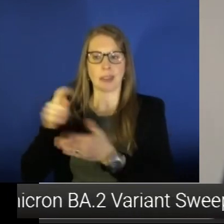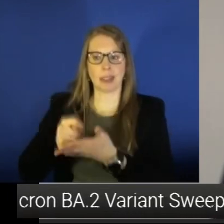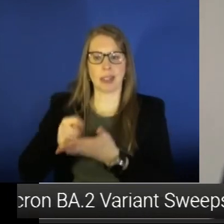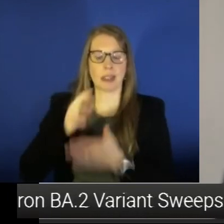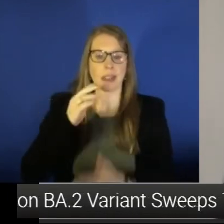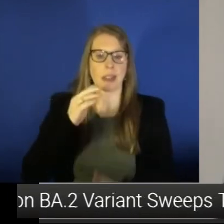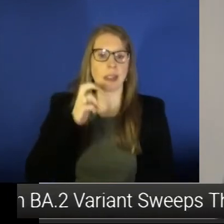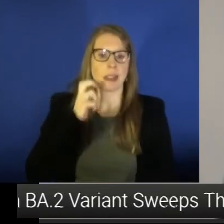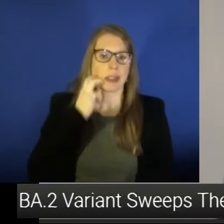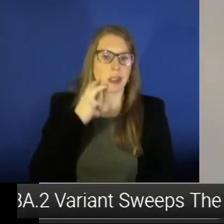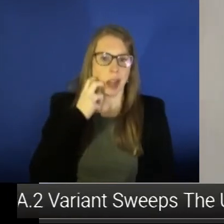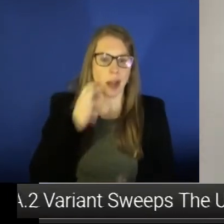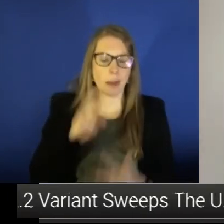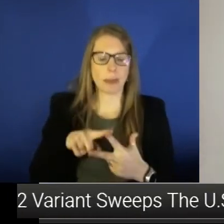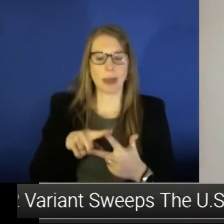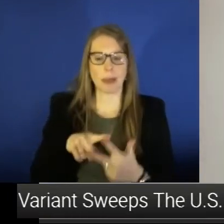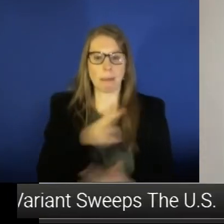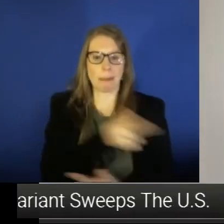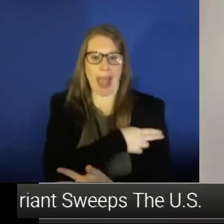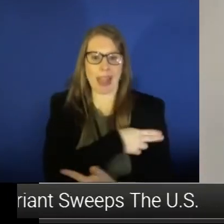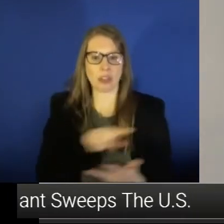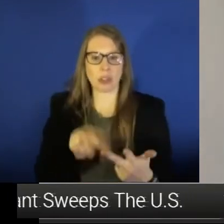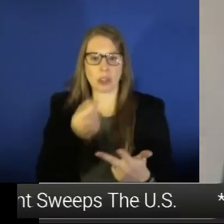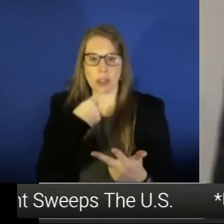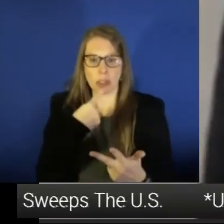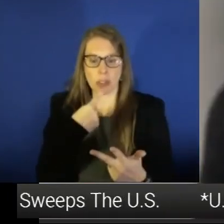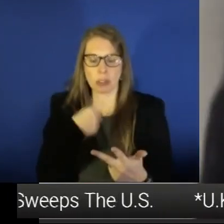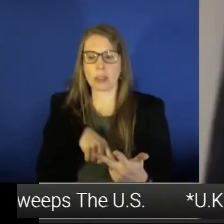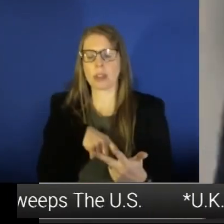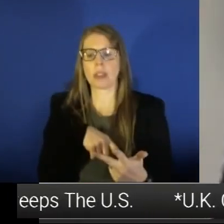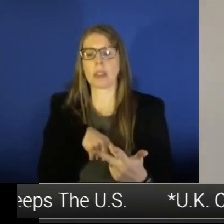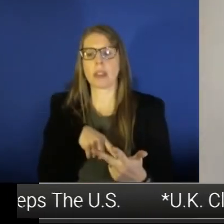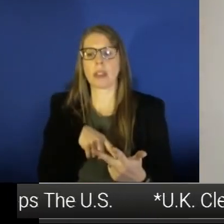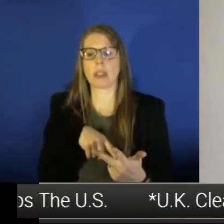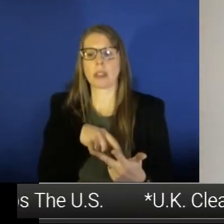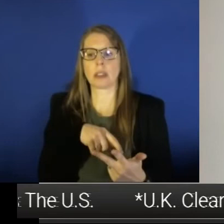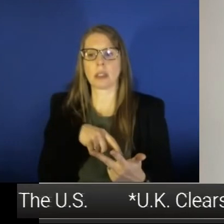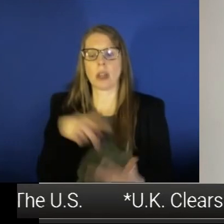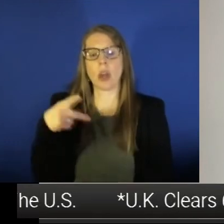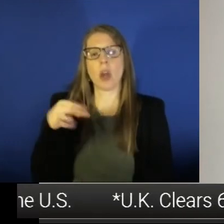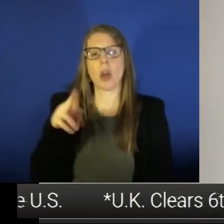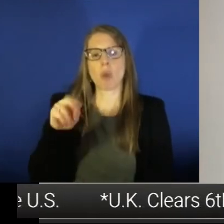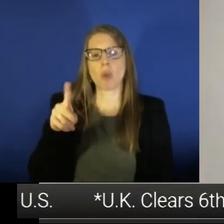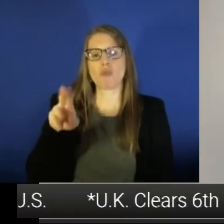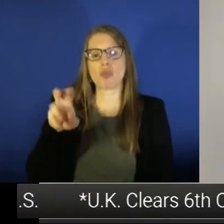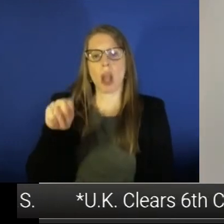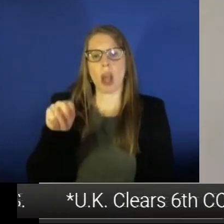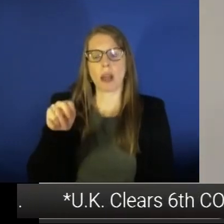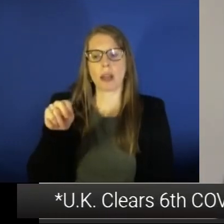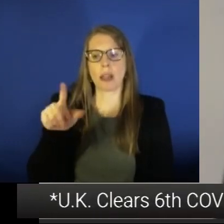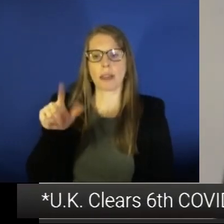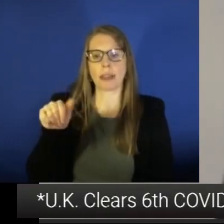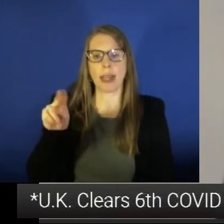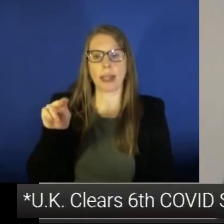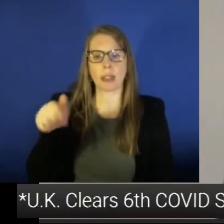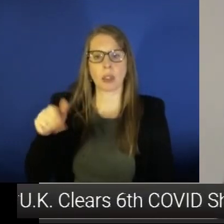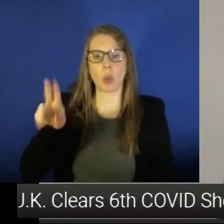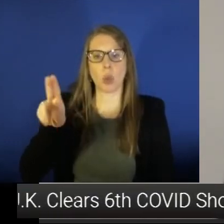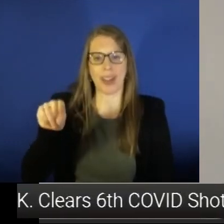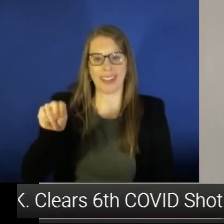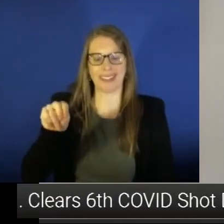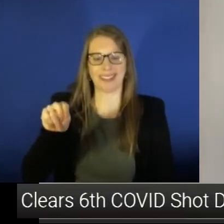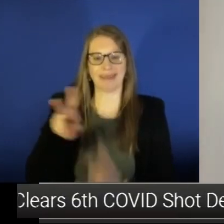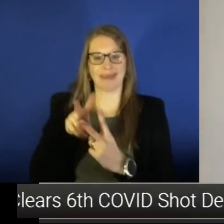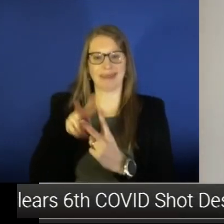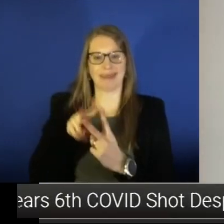patch, lozenge, and then the non-nicotine medications, bupropion and varenicline, are recommended as the